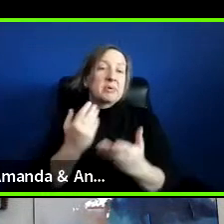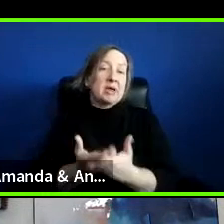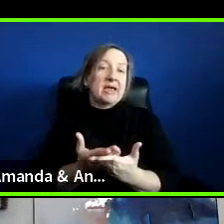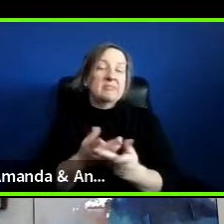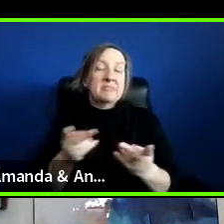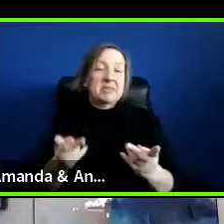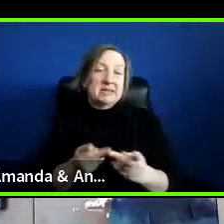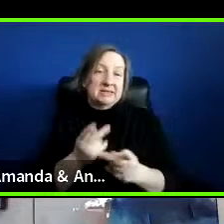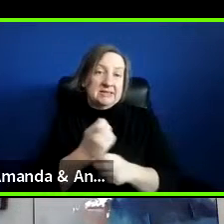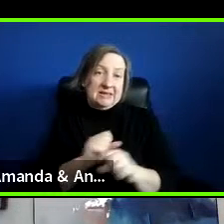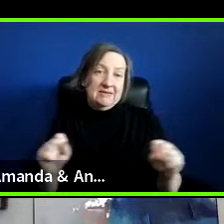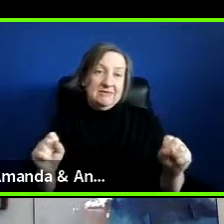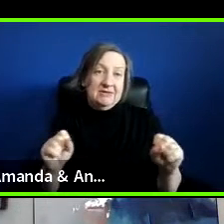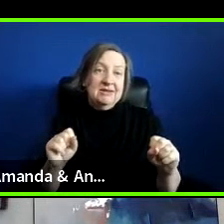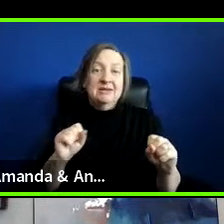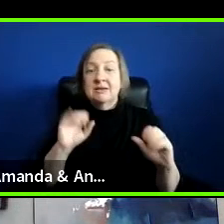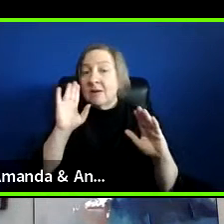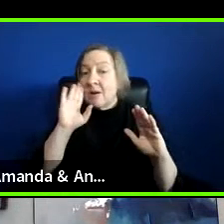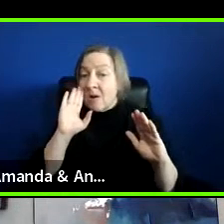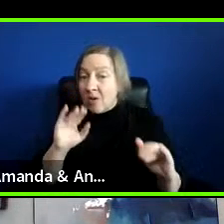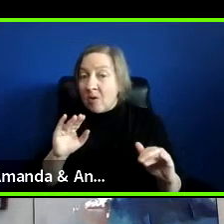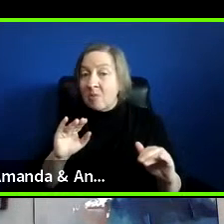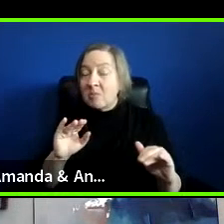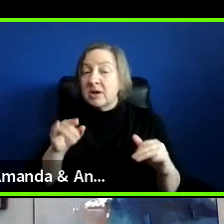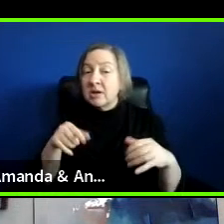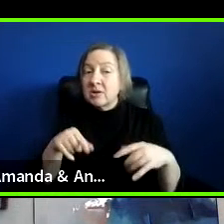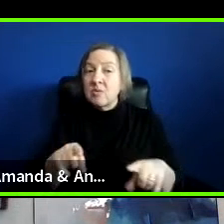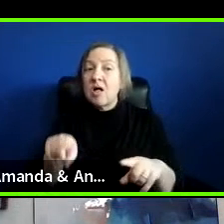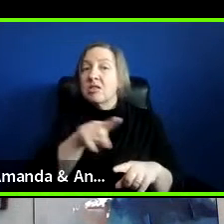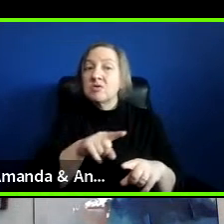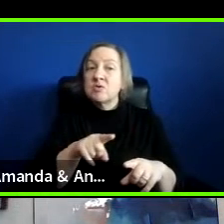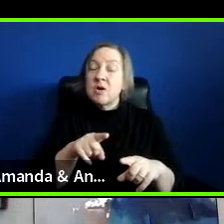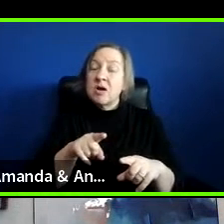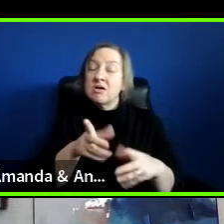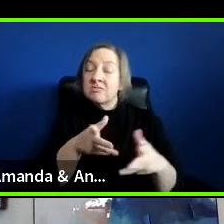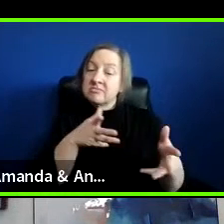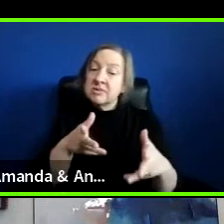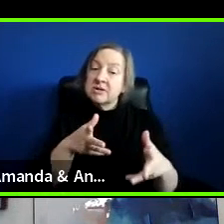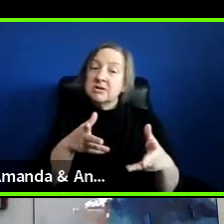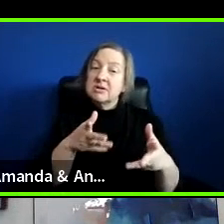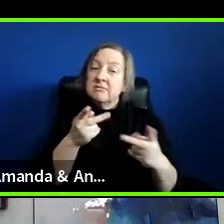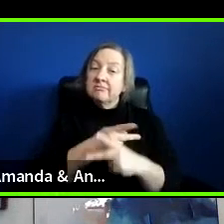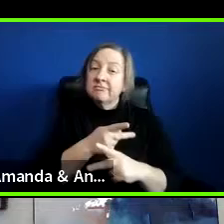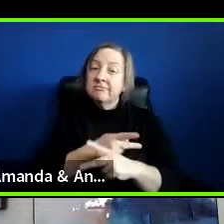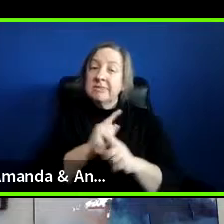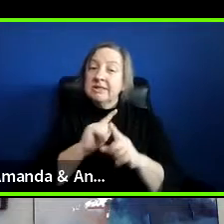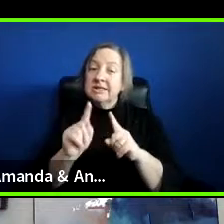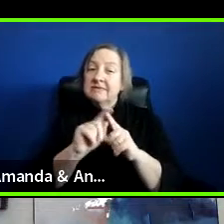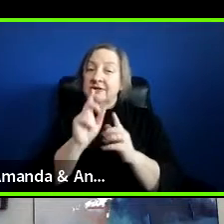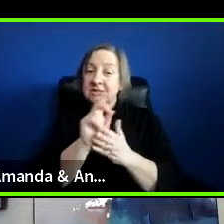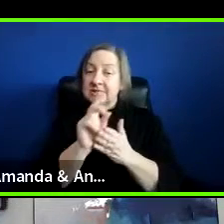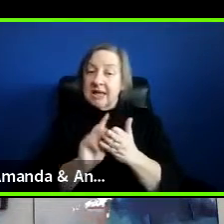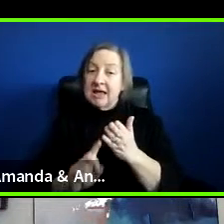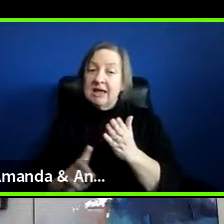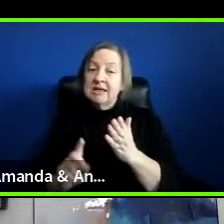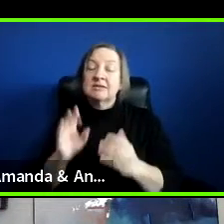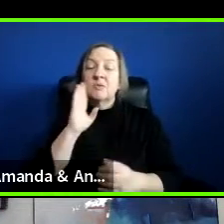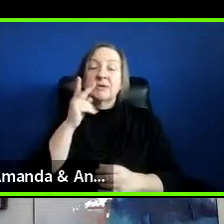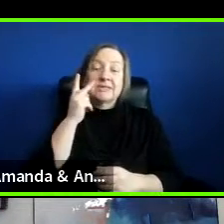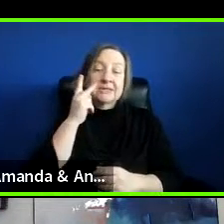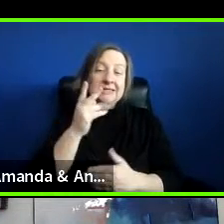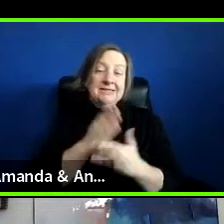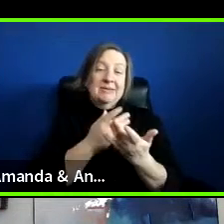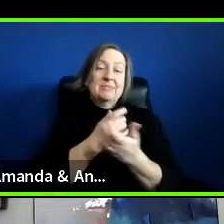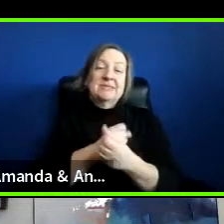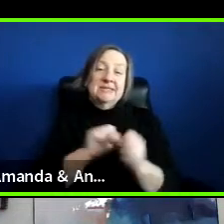safely. So I'm hoping that as you're kind of fleshing out these designs, that we'll see some of those